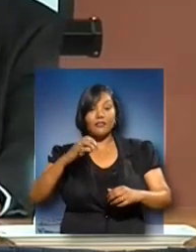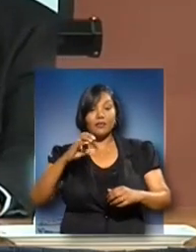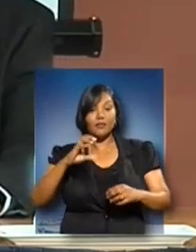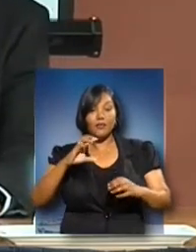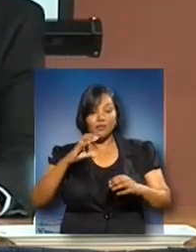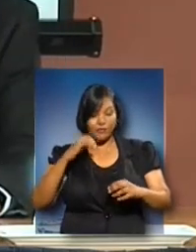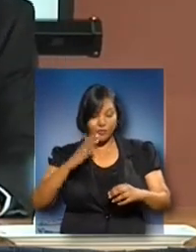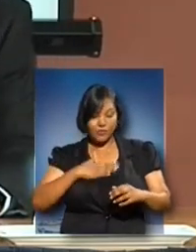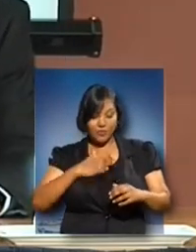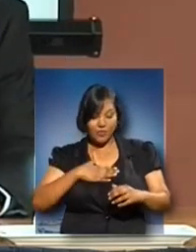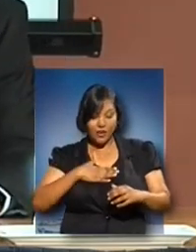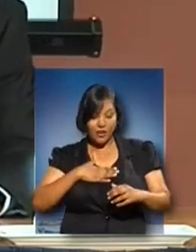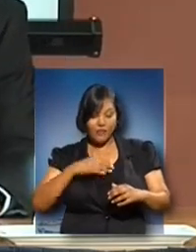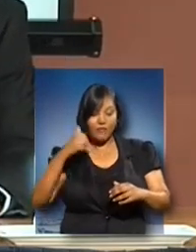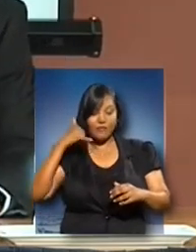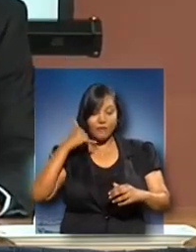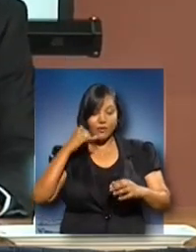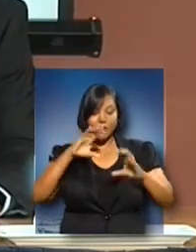my